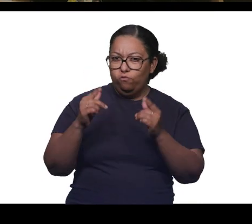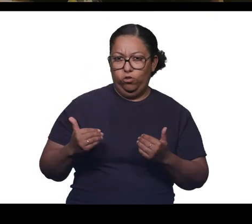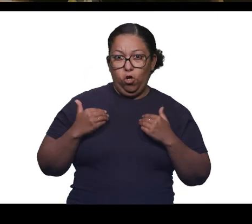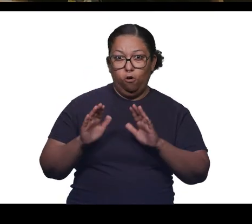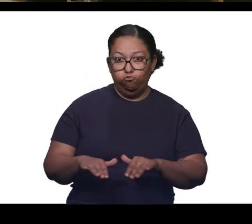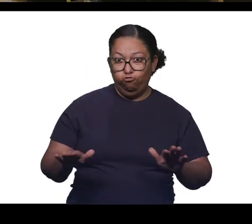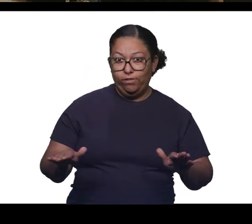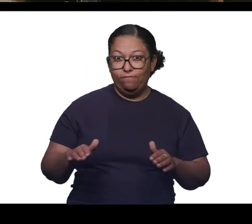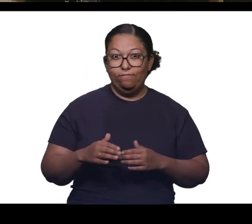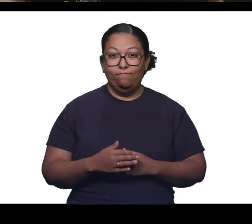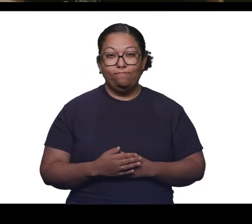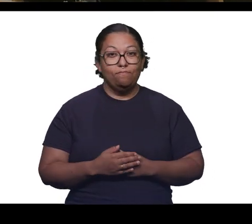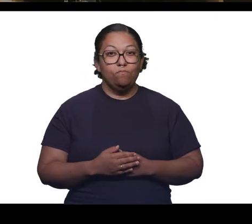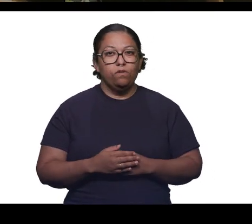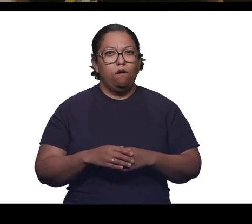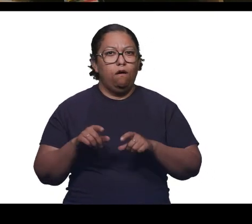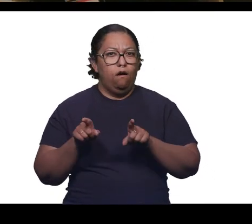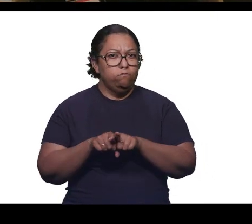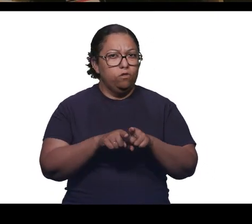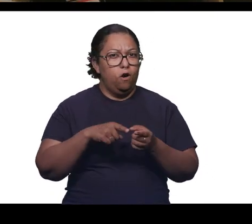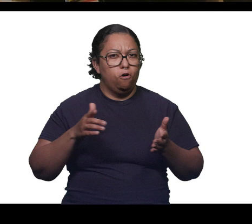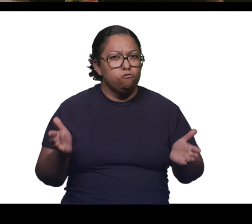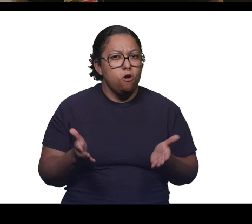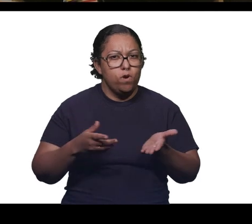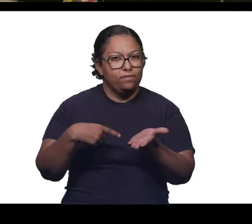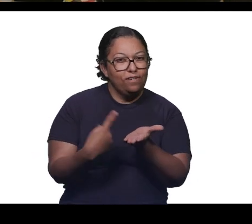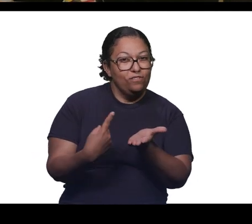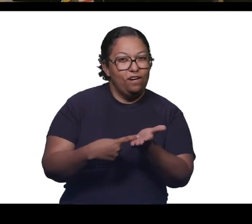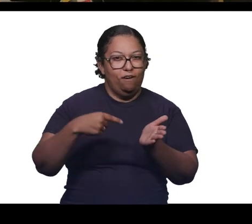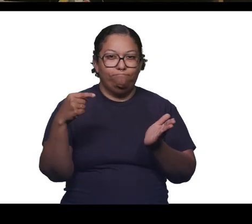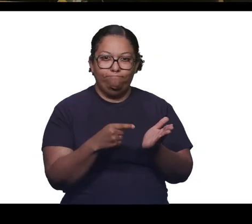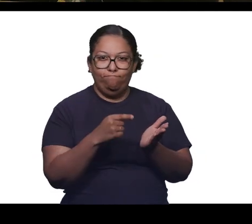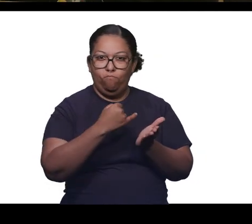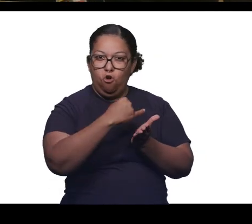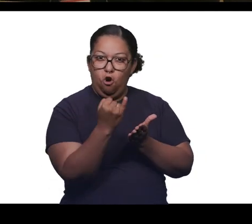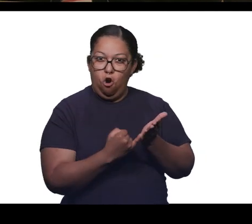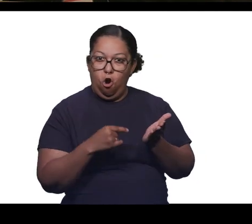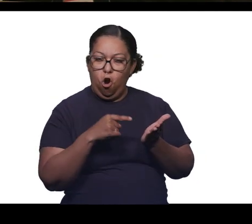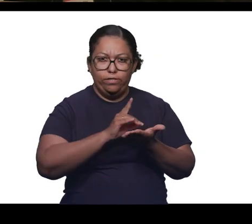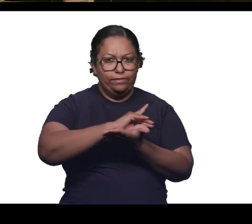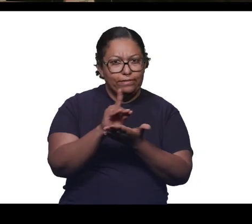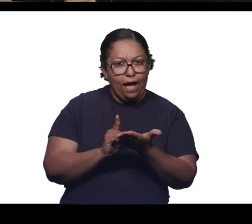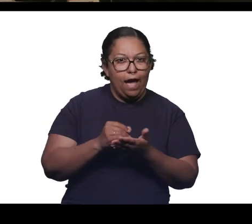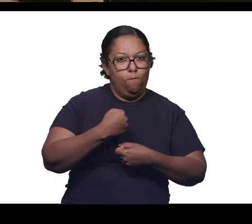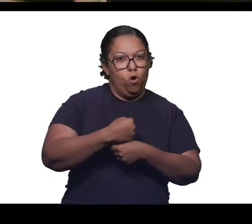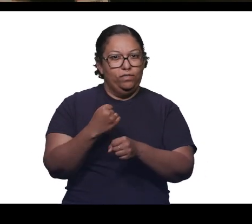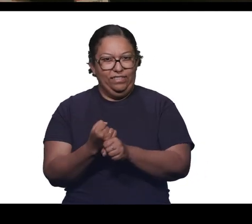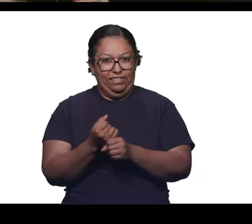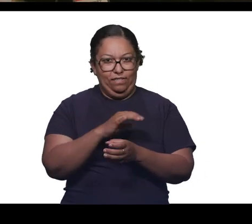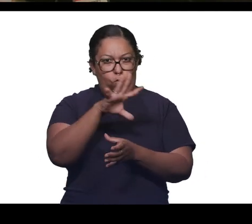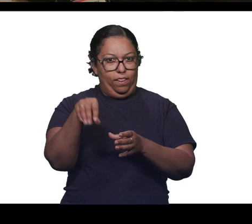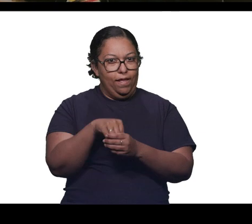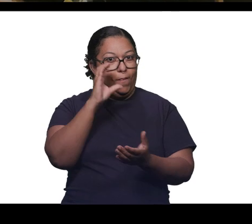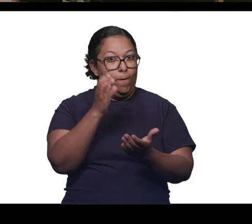it's all about encouraging the discussion on the art, the design, and production elements of a picture book. Because with